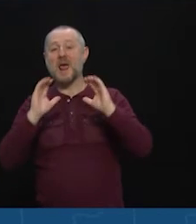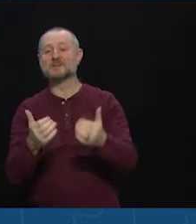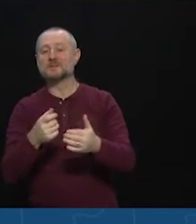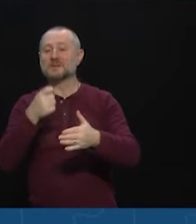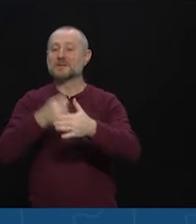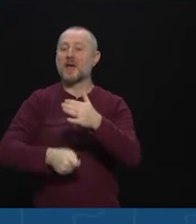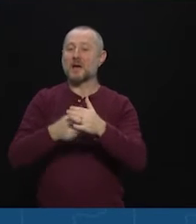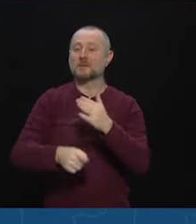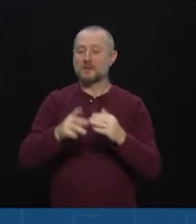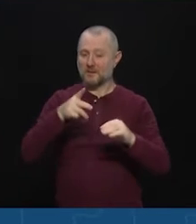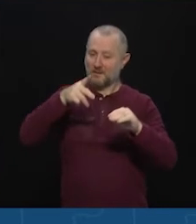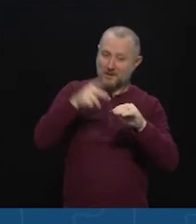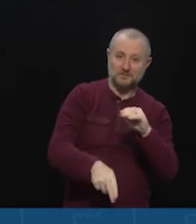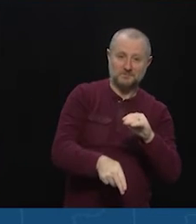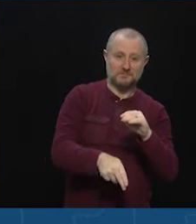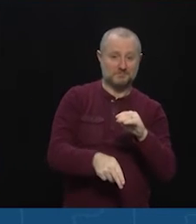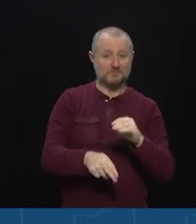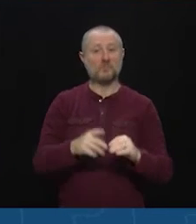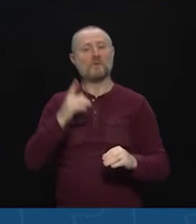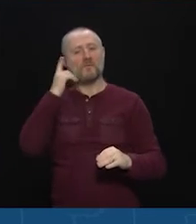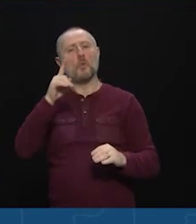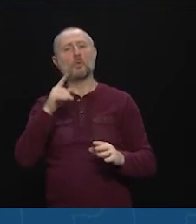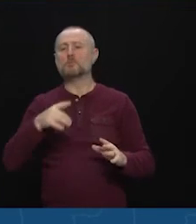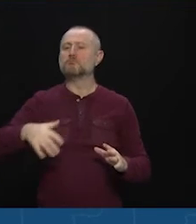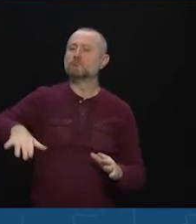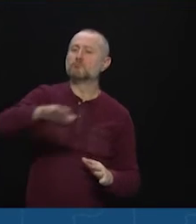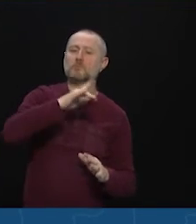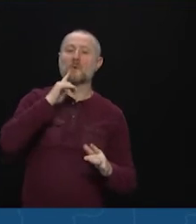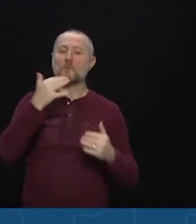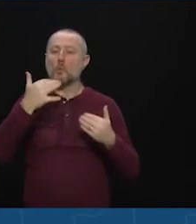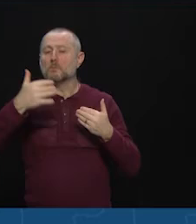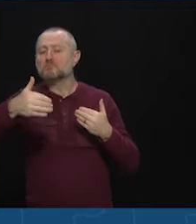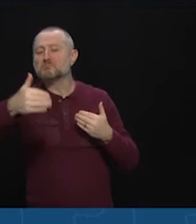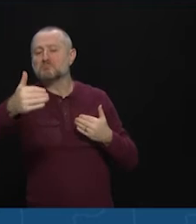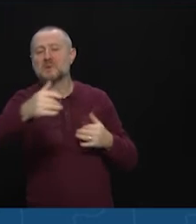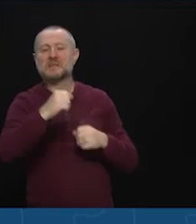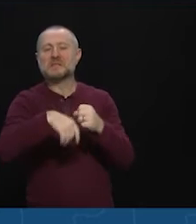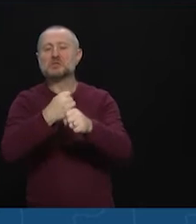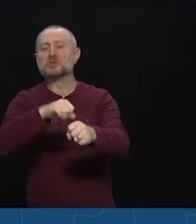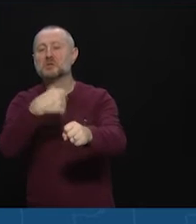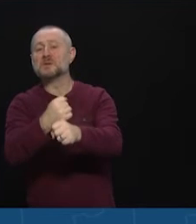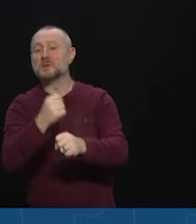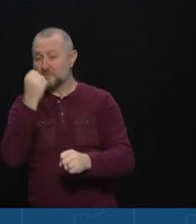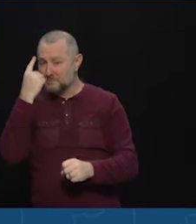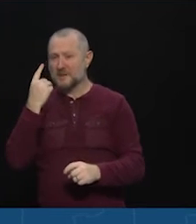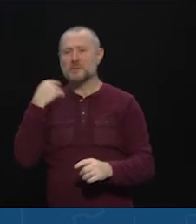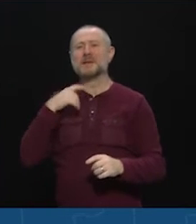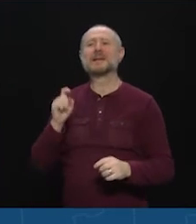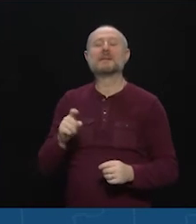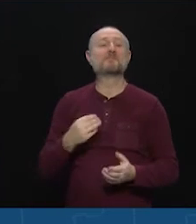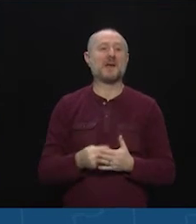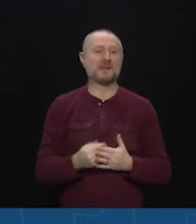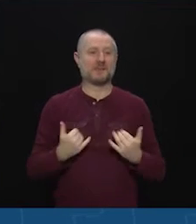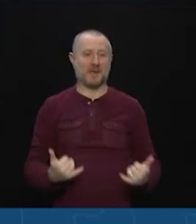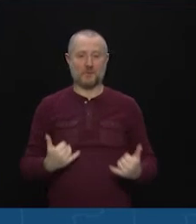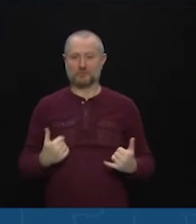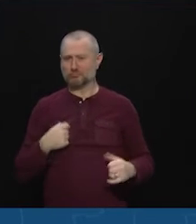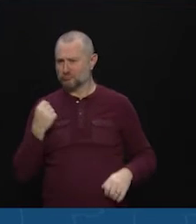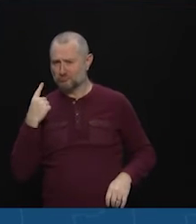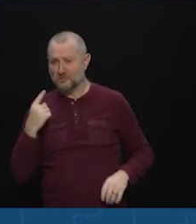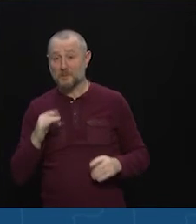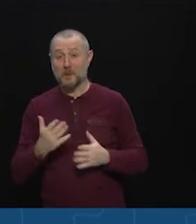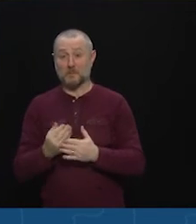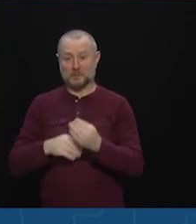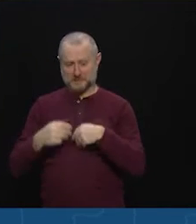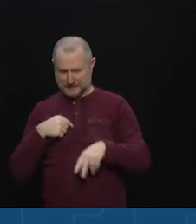up to 2025. People need the money now. Let's acknowledge that. So we looked at our budget and said, how can we give tax relief